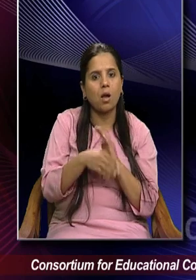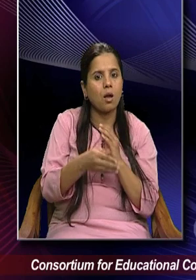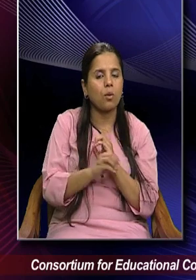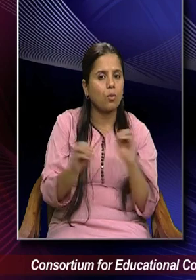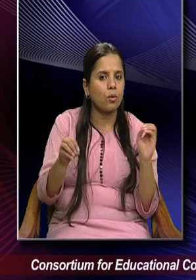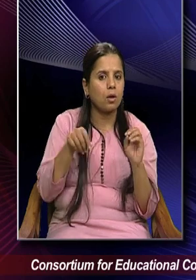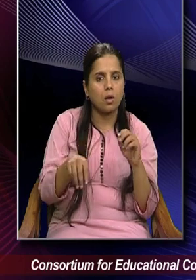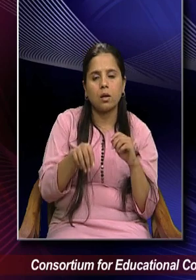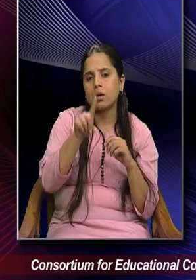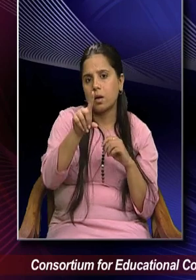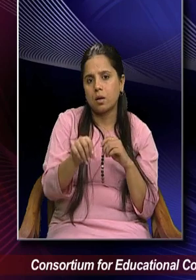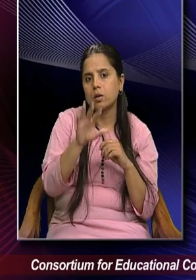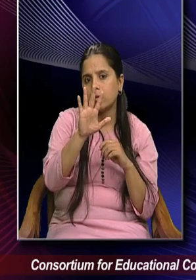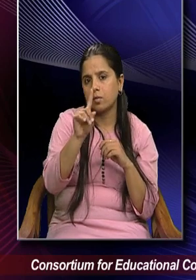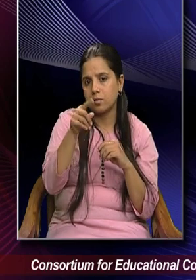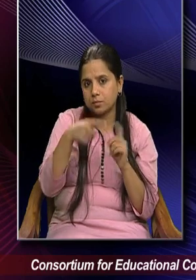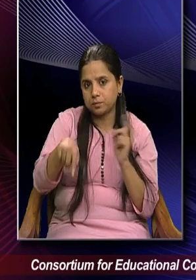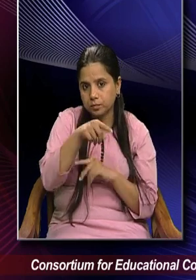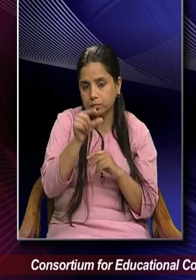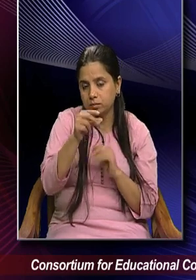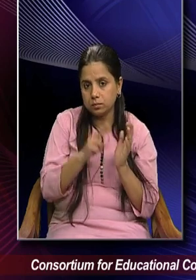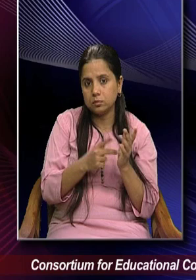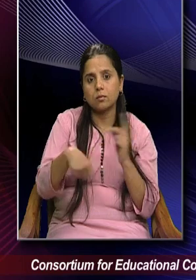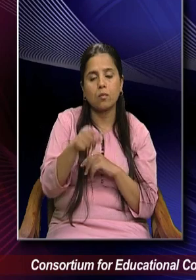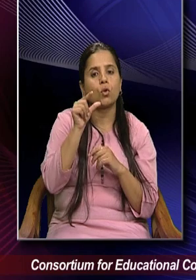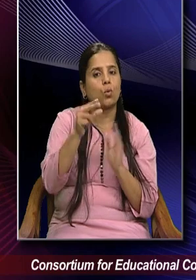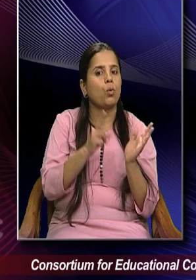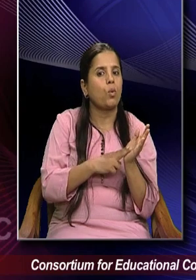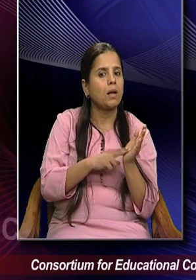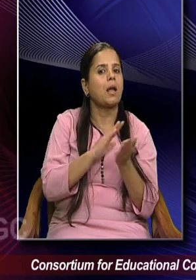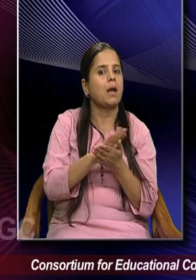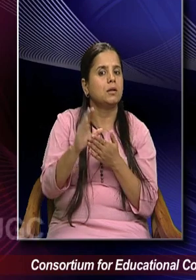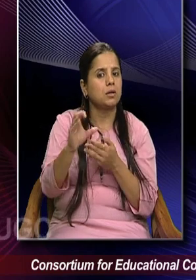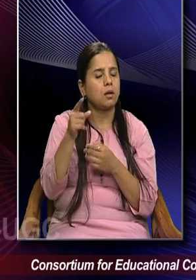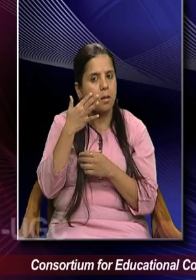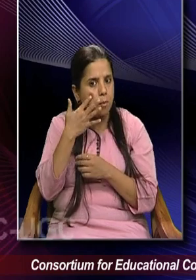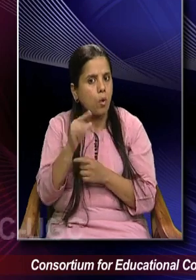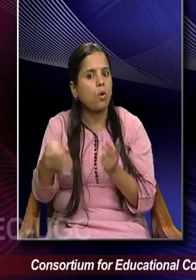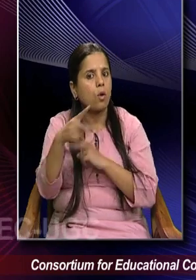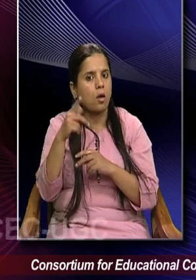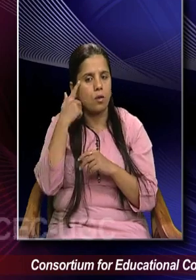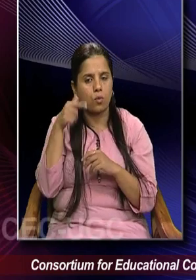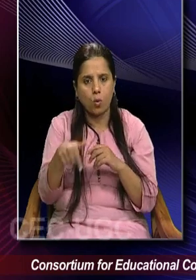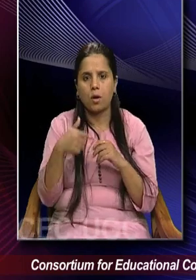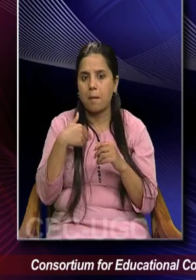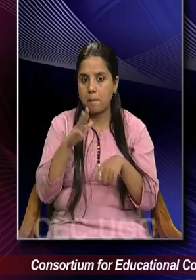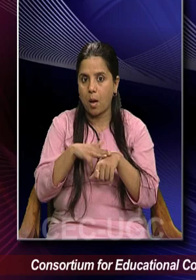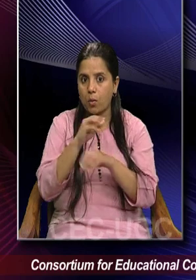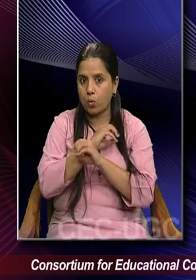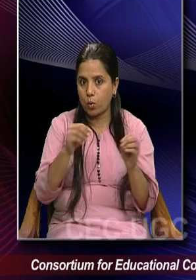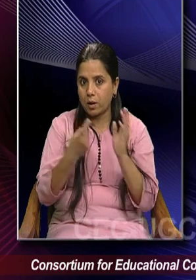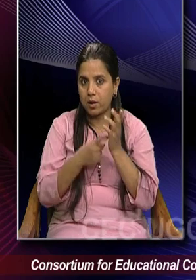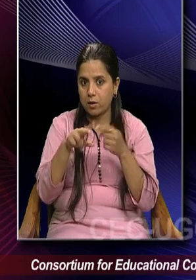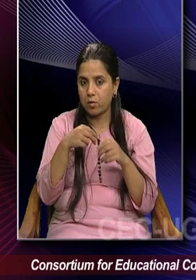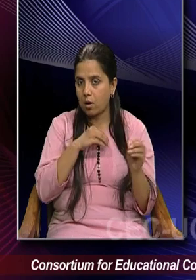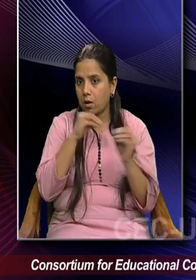to the 1951 Refugee Convention, UNHCR's role is crucial for non-neighboring country refugees and